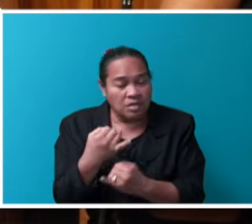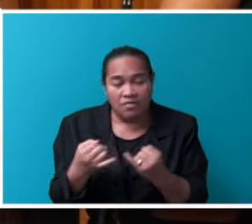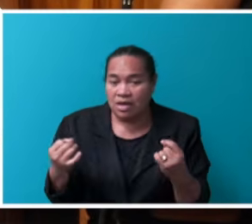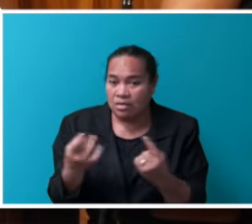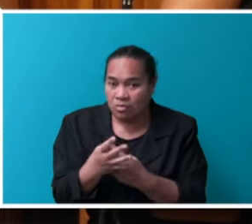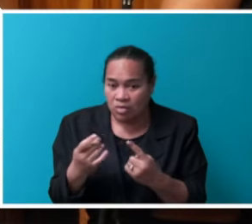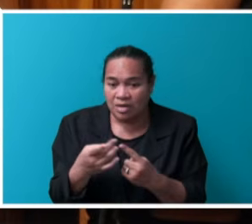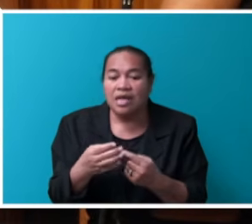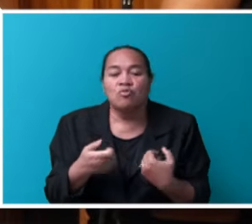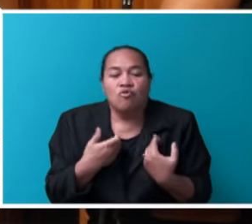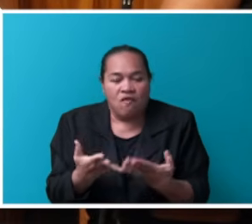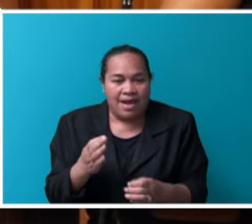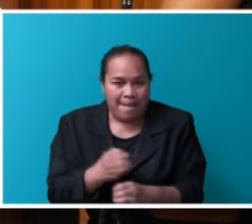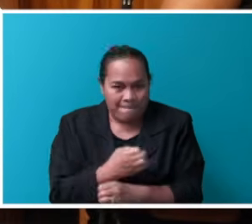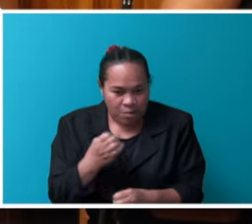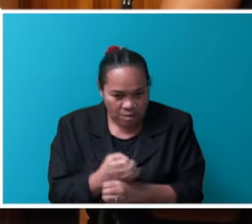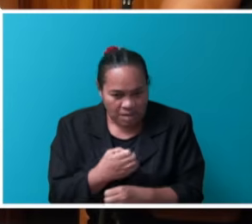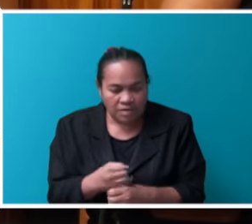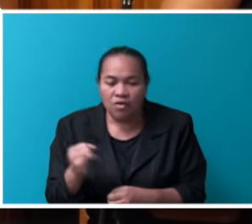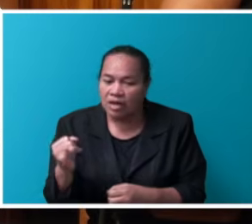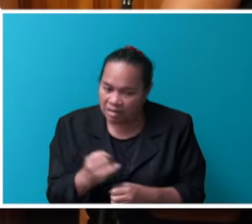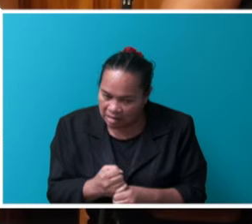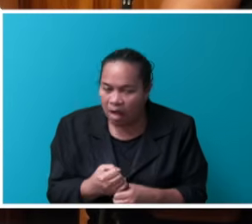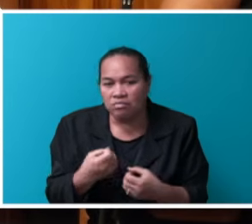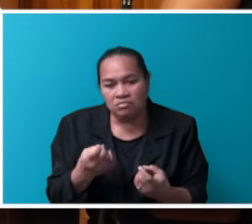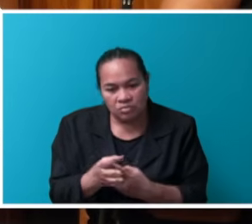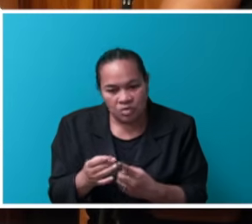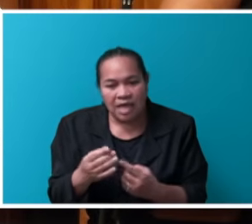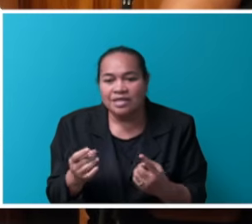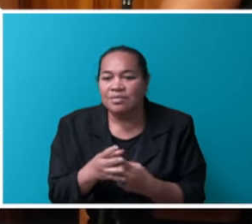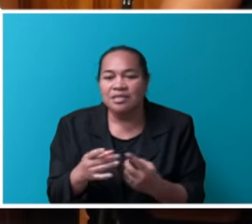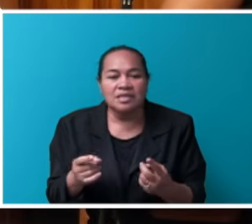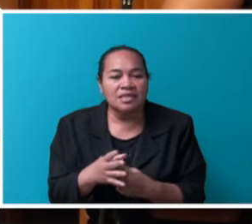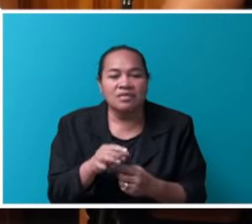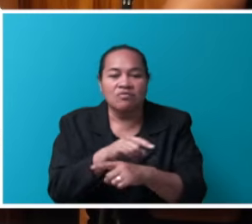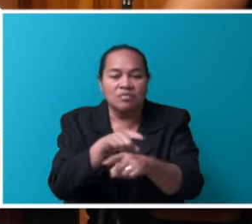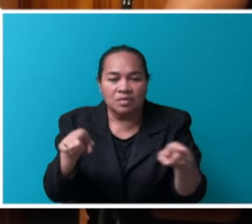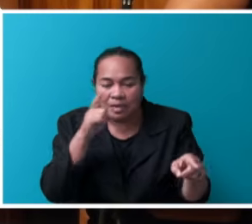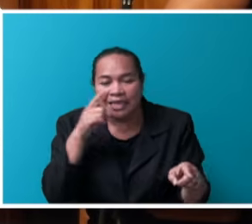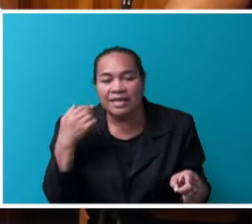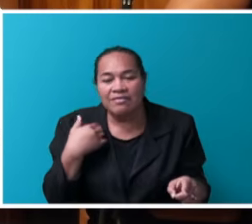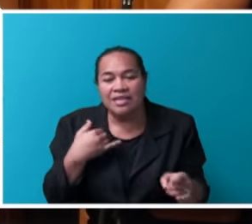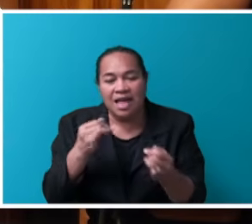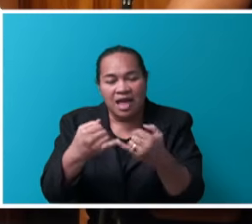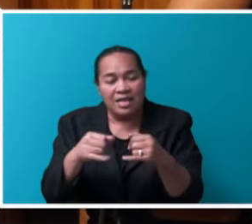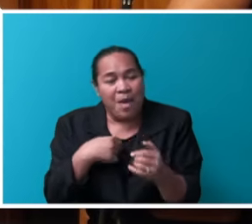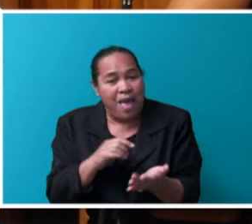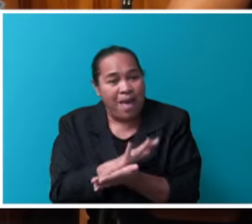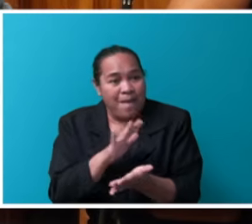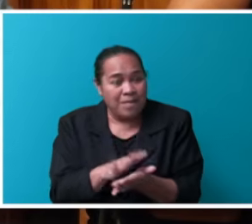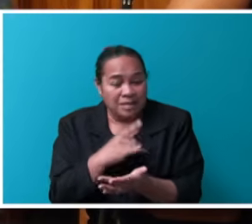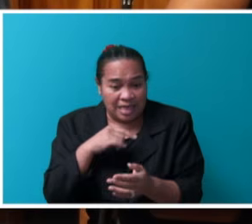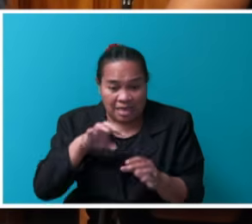employment, income and livelihoods for our people in rural and maritime areas. And we are very pleased, Mr. Speaker, to say that these